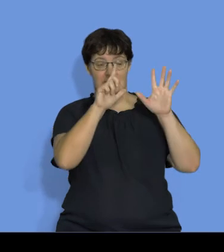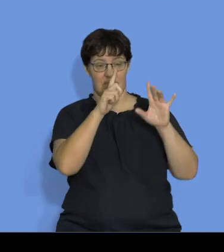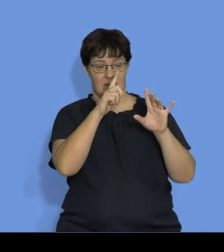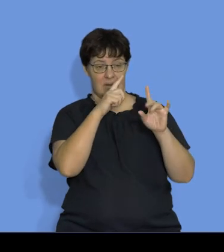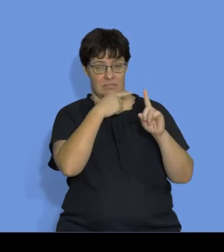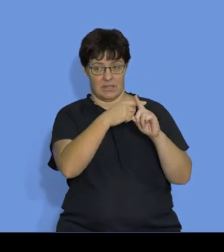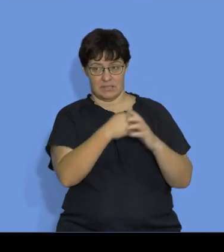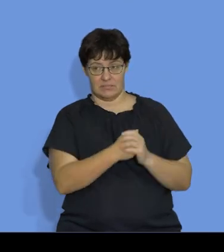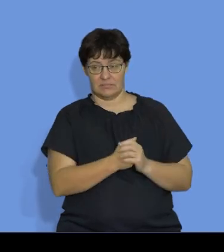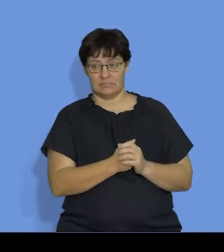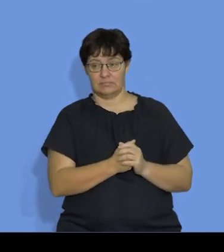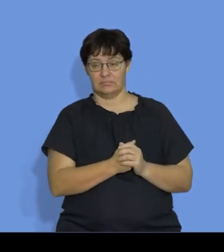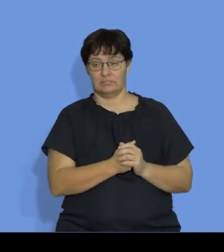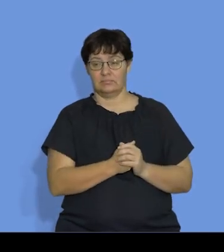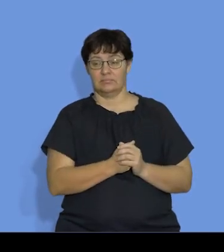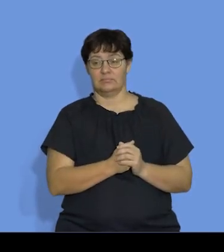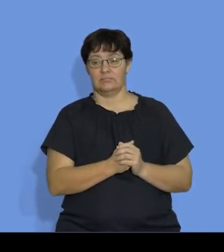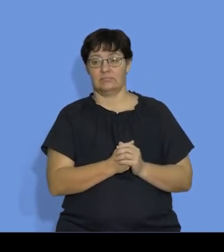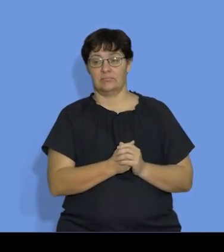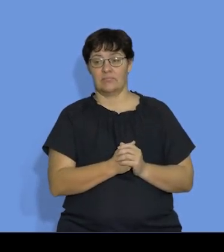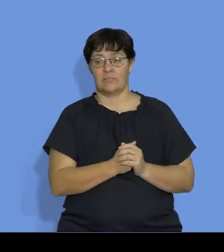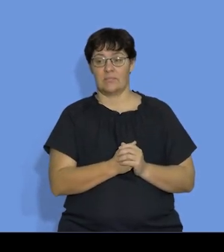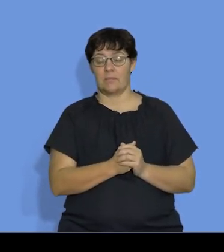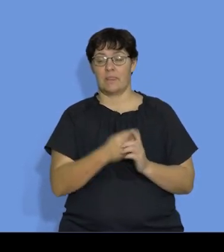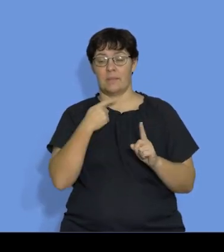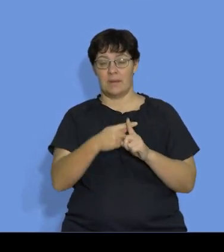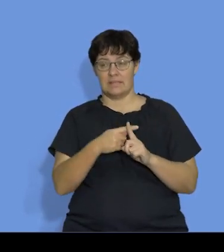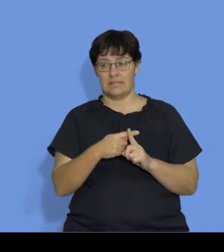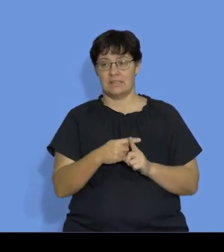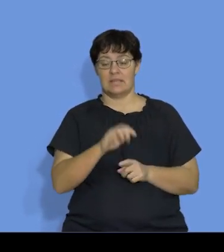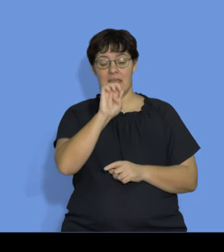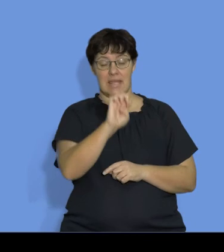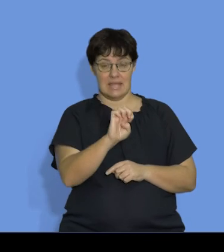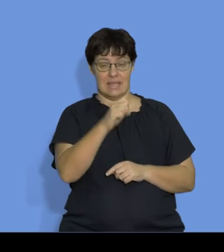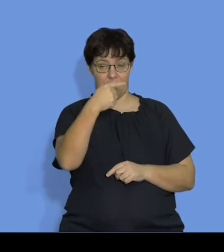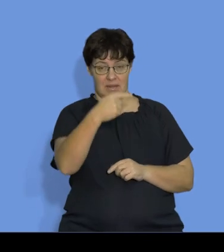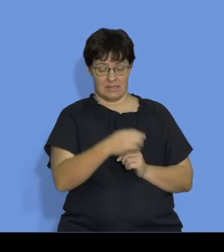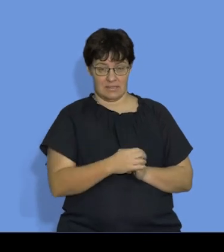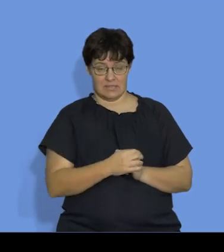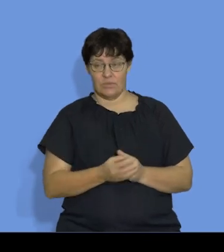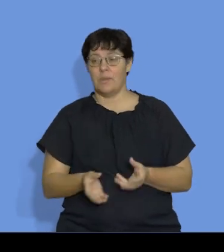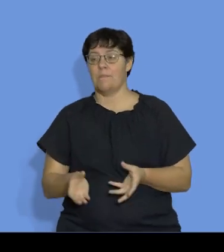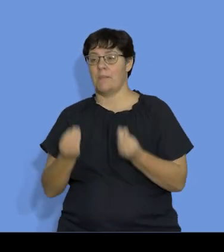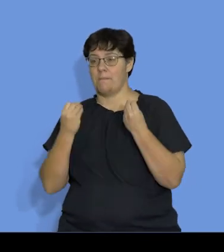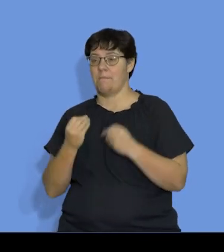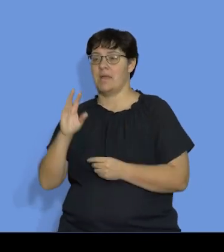okay, right, plus an electron to give us what?